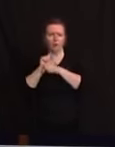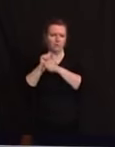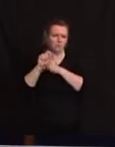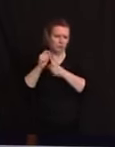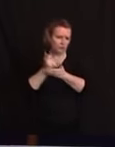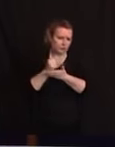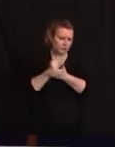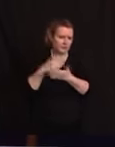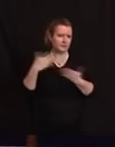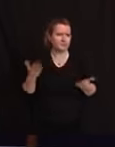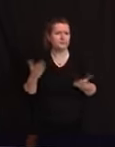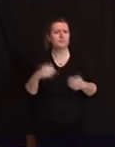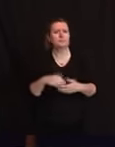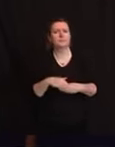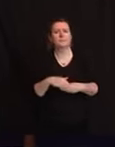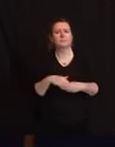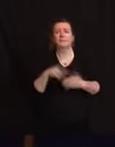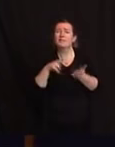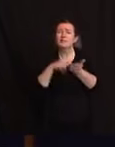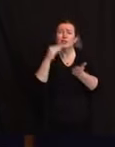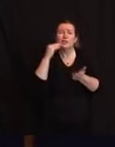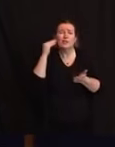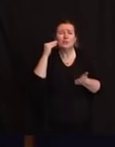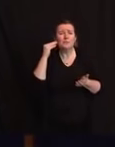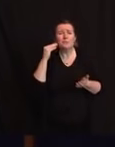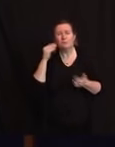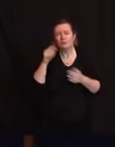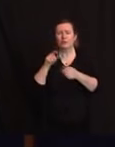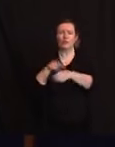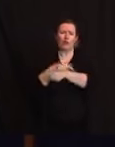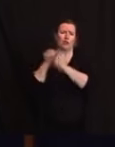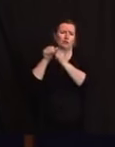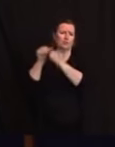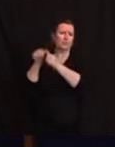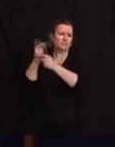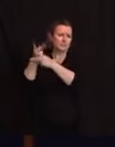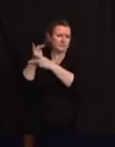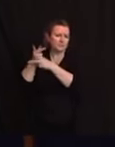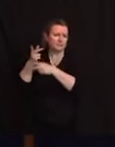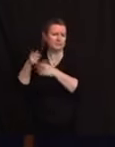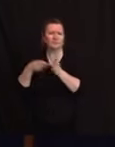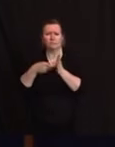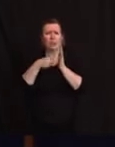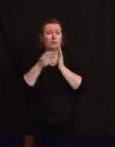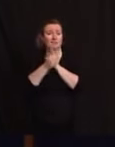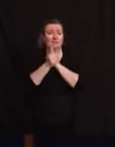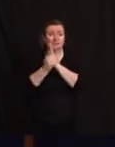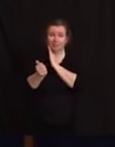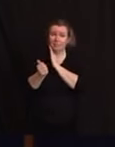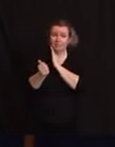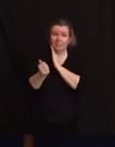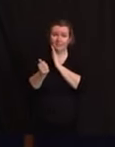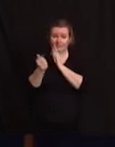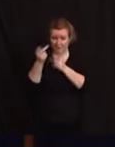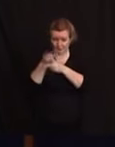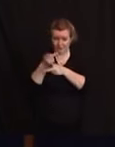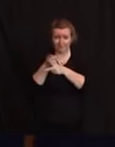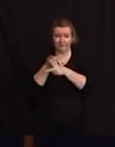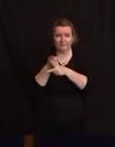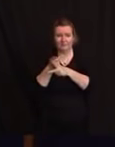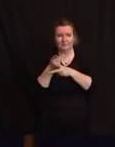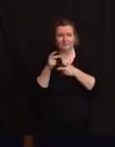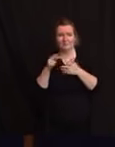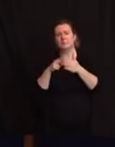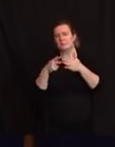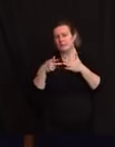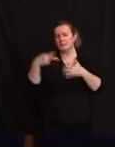long-term care facility and requires what they call skilled level of care, which would be physical therapy.